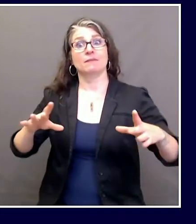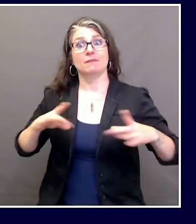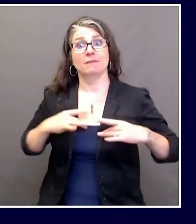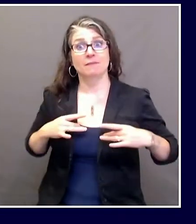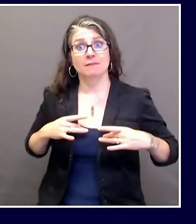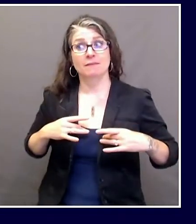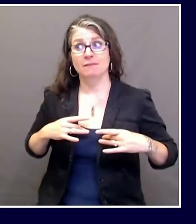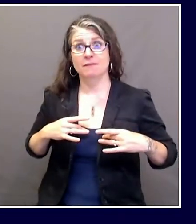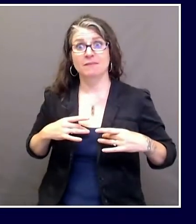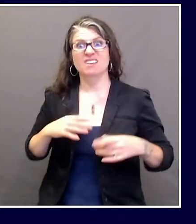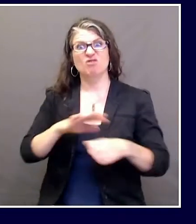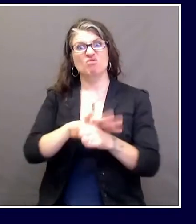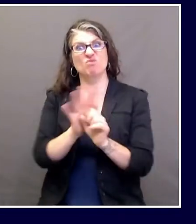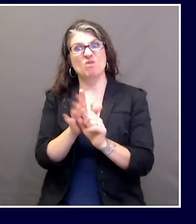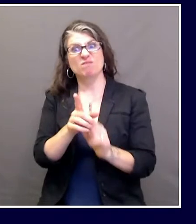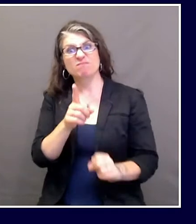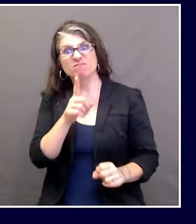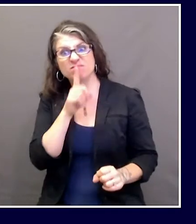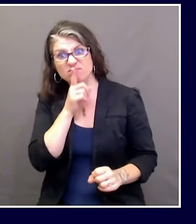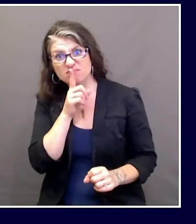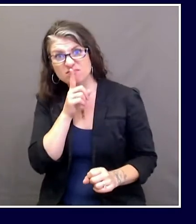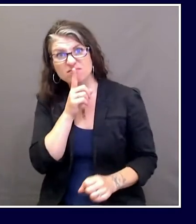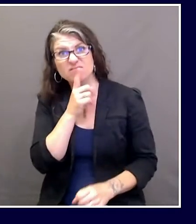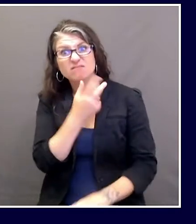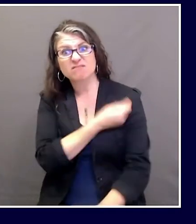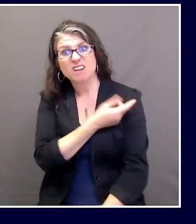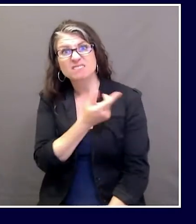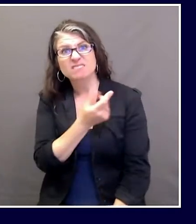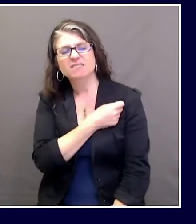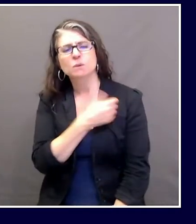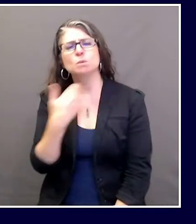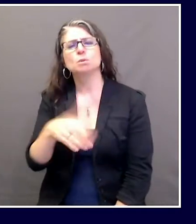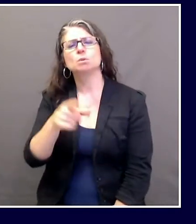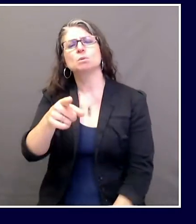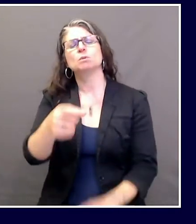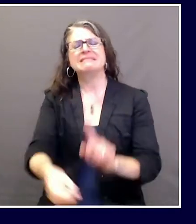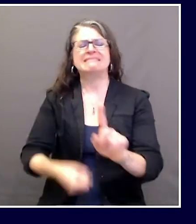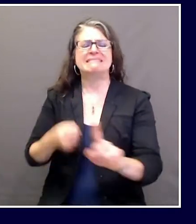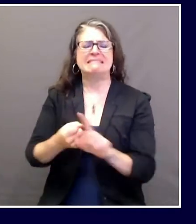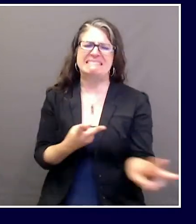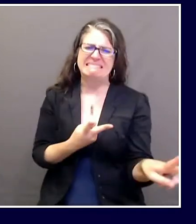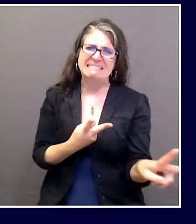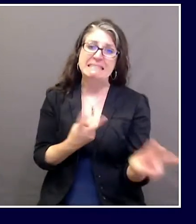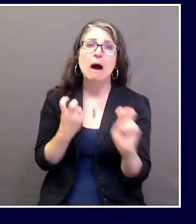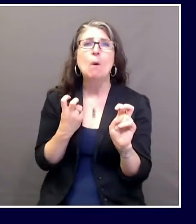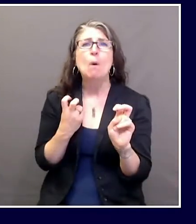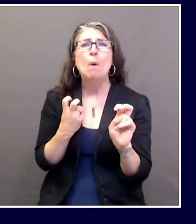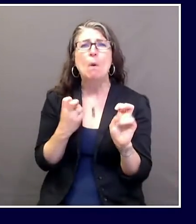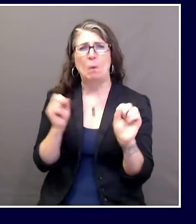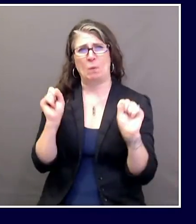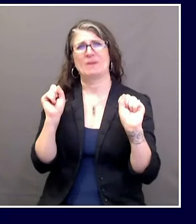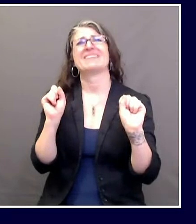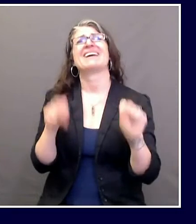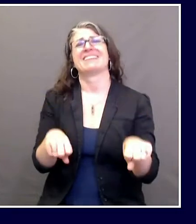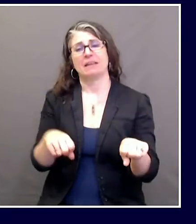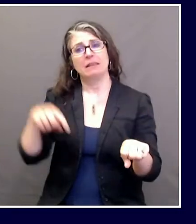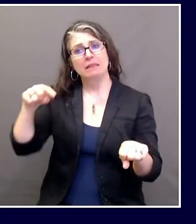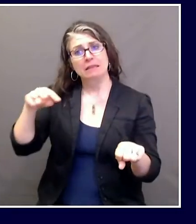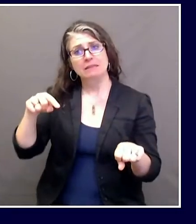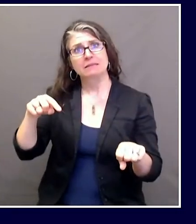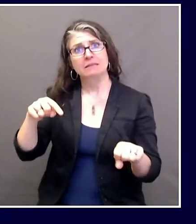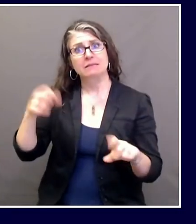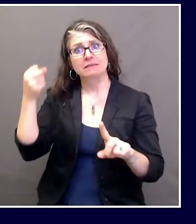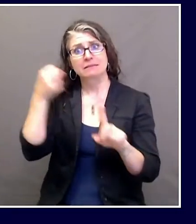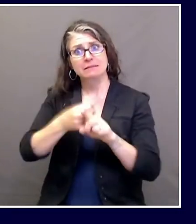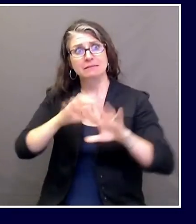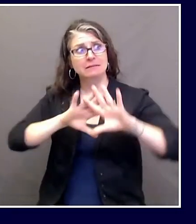reminders that this is a pandemic still. The disease is not gone, and the consequences for all of us could be grave should we